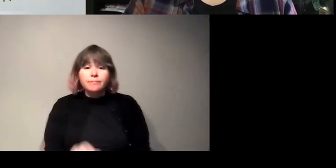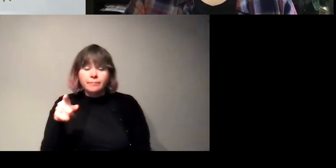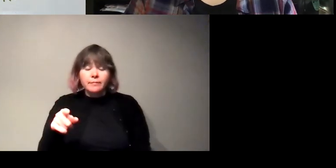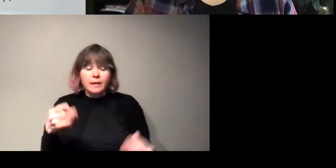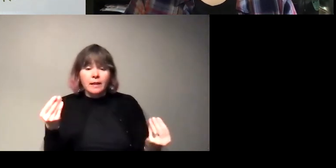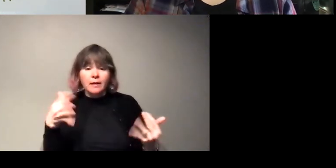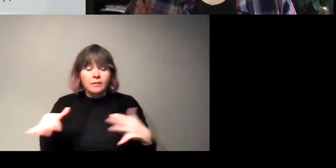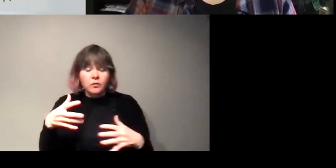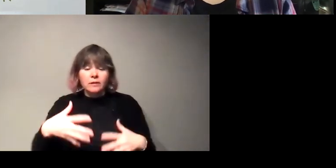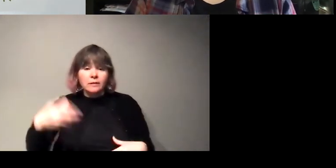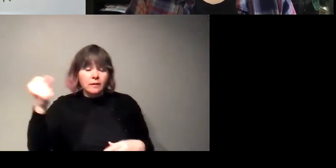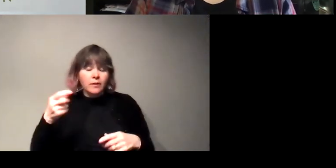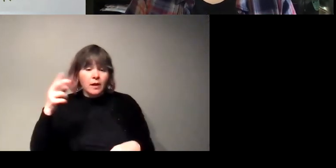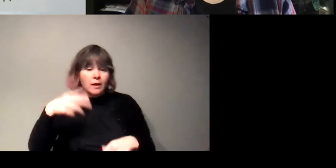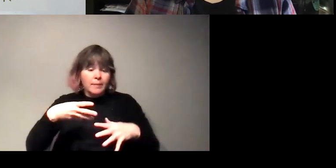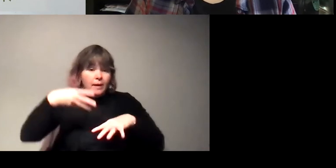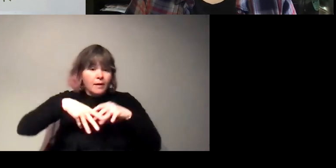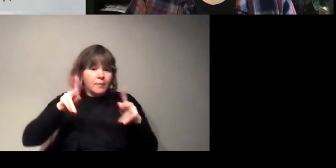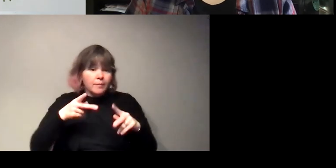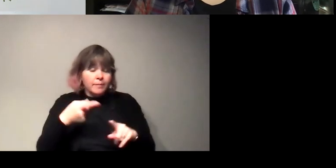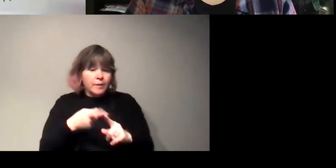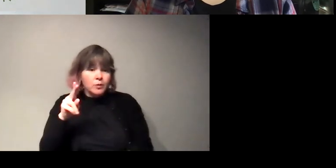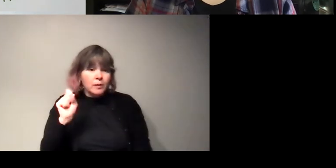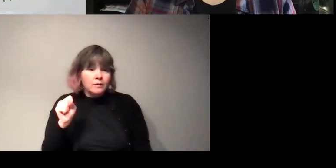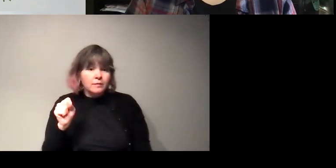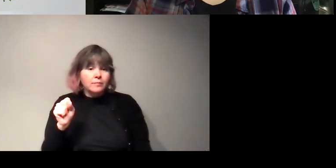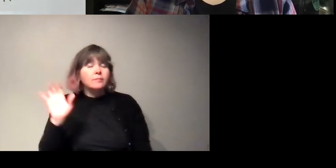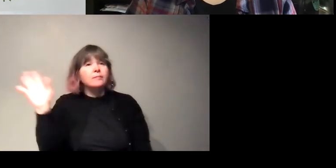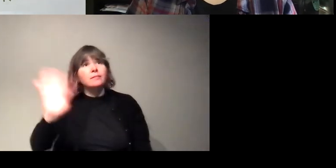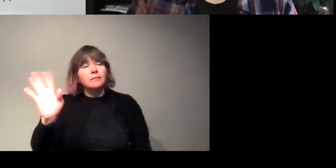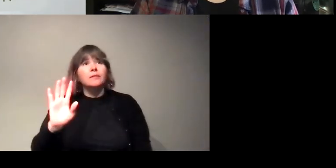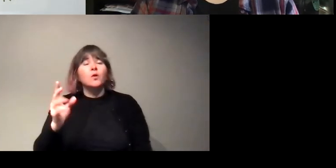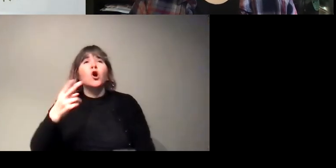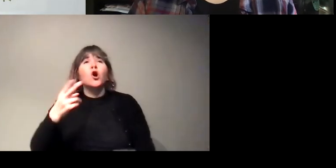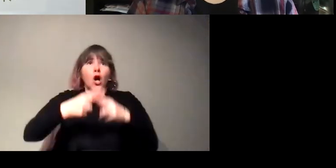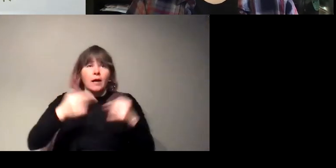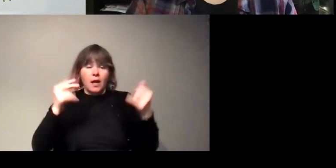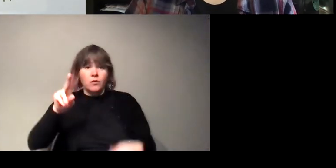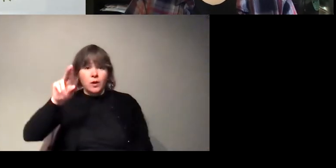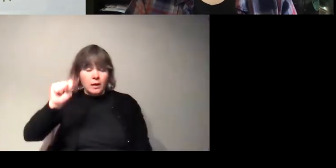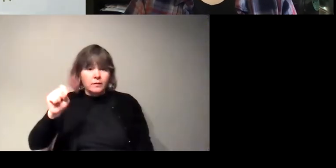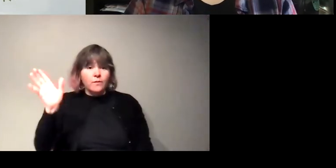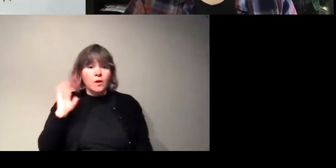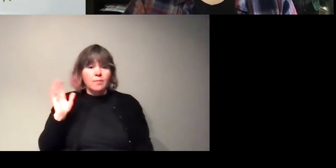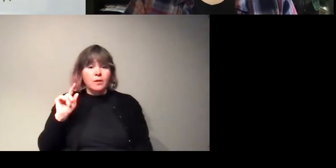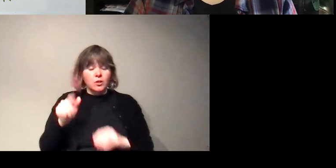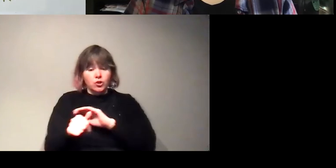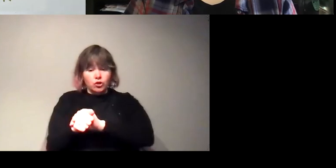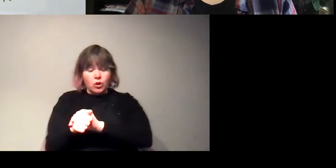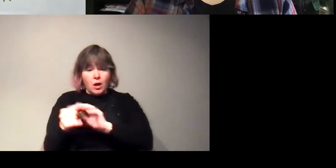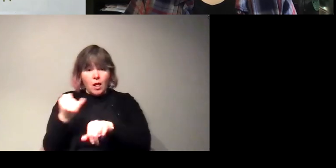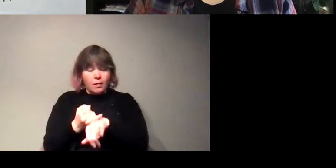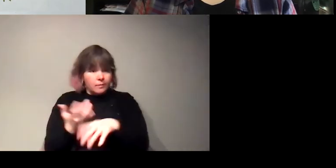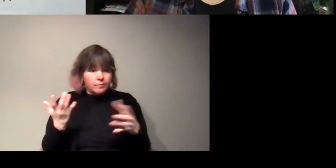illegally taken from the native peoples of the United States, or of the land that we now call the United States, formerly called Turtle Island.